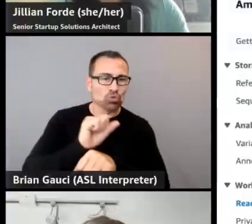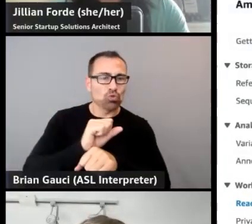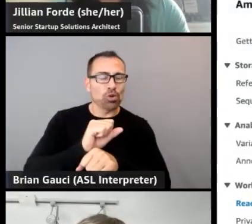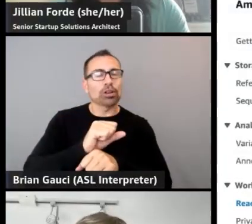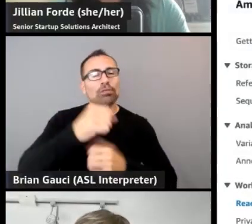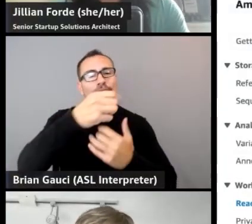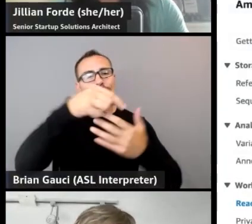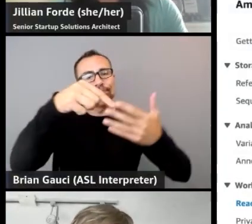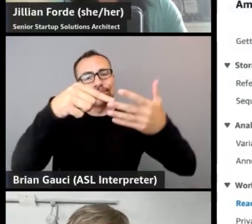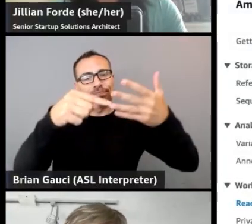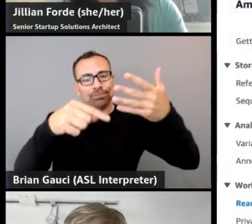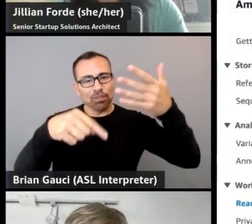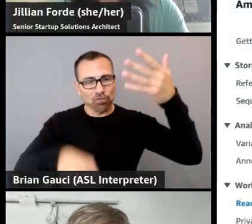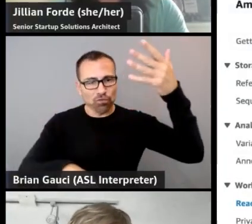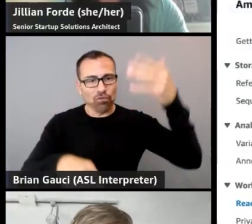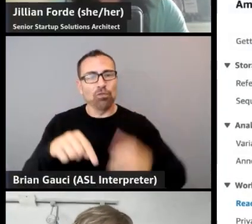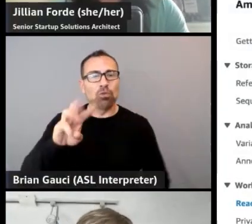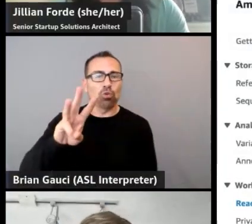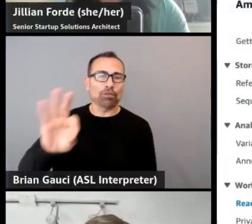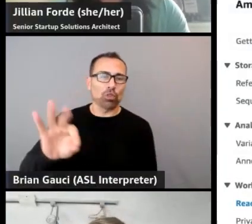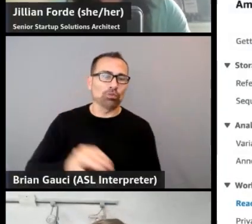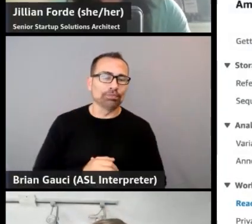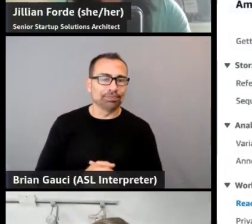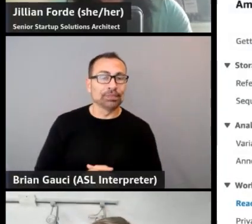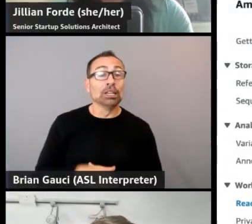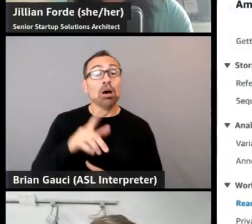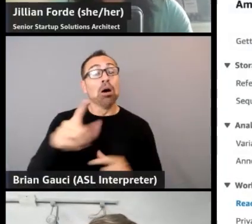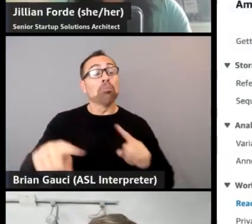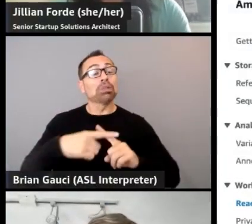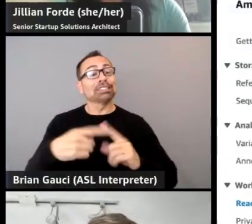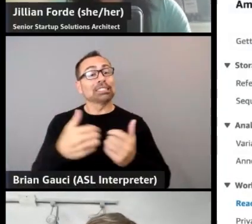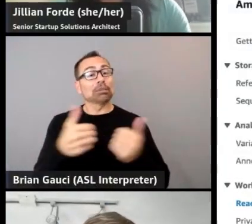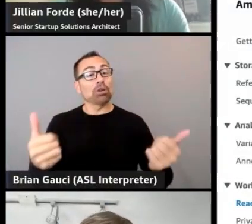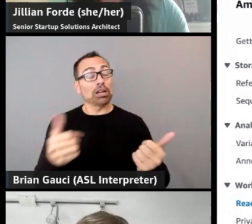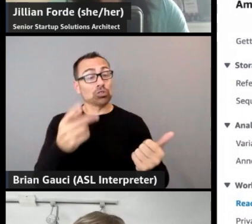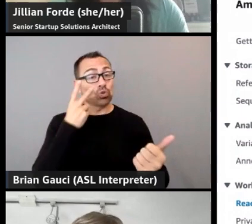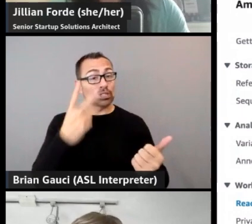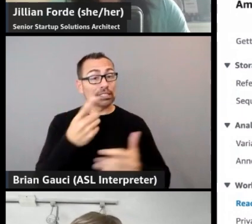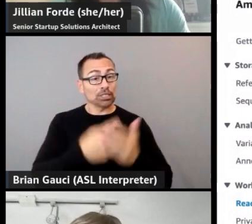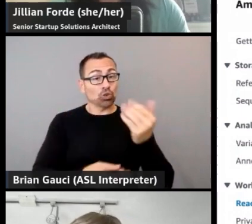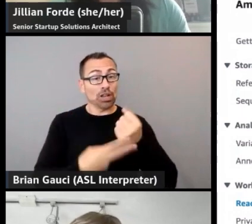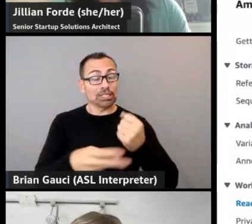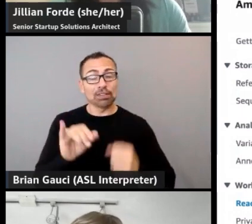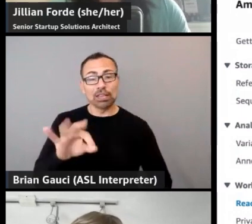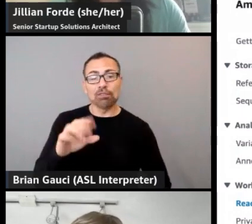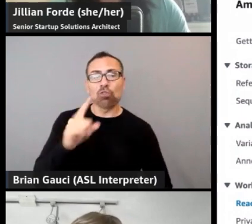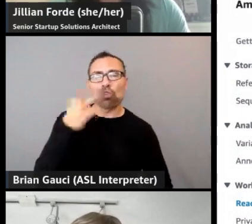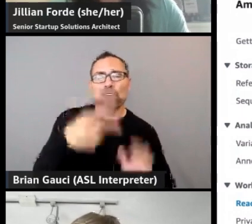these out so you can have that cost saving as well. So if you only had, for example, AlphaFold, you only have